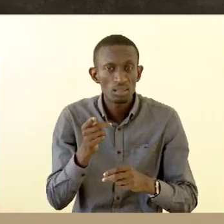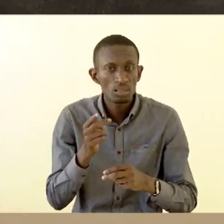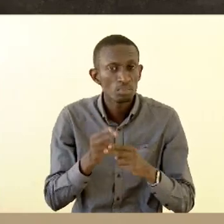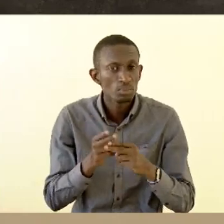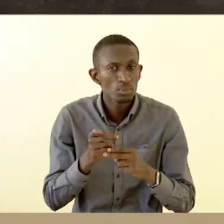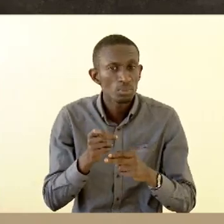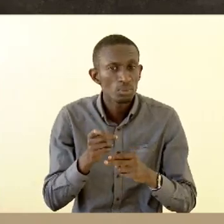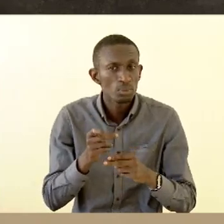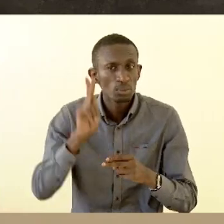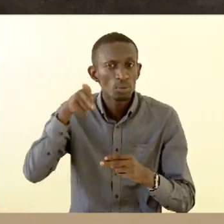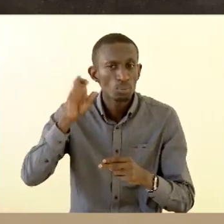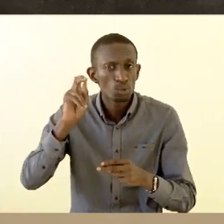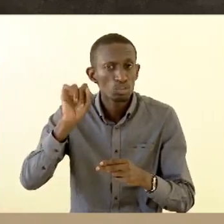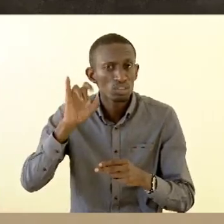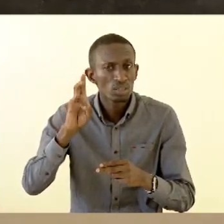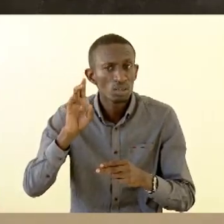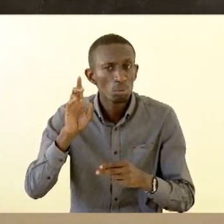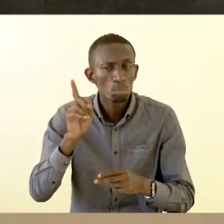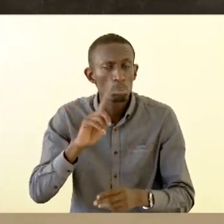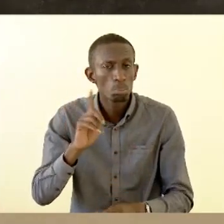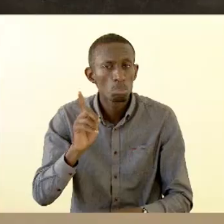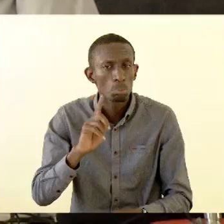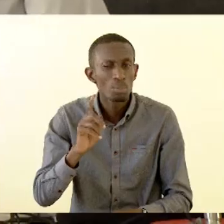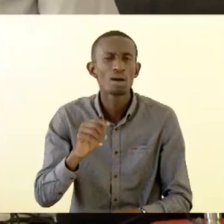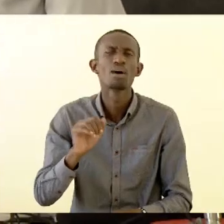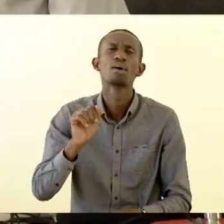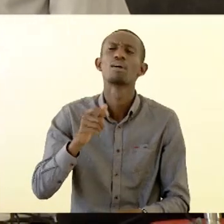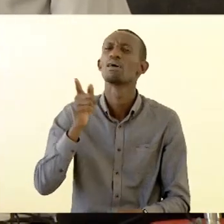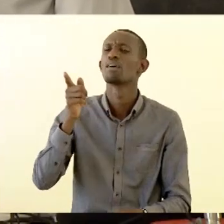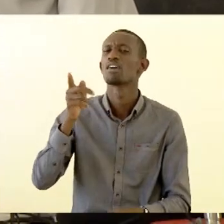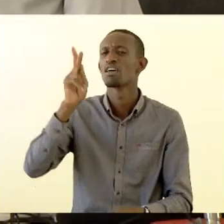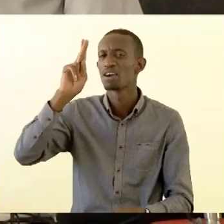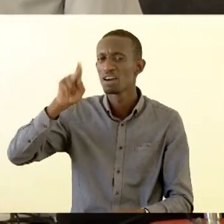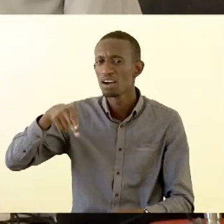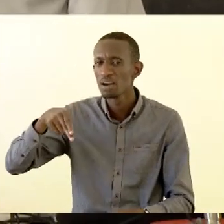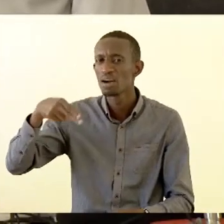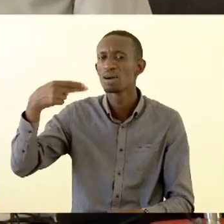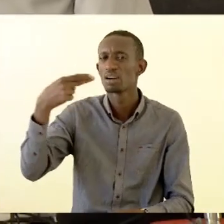potassium. No. It's phosphorus.